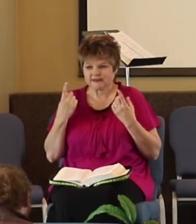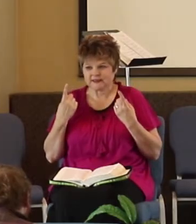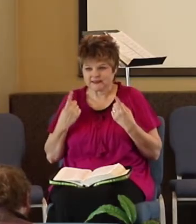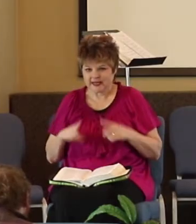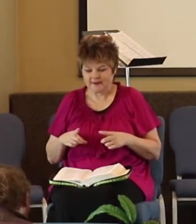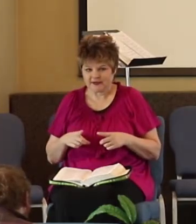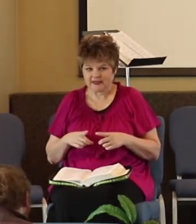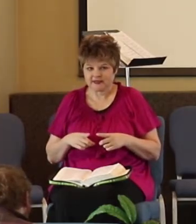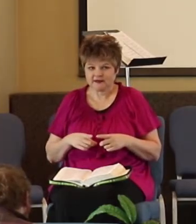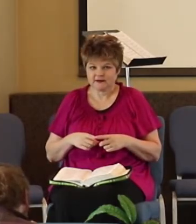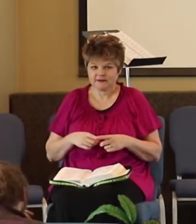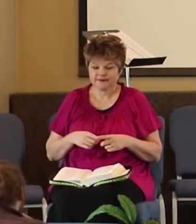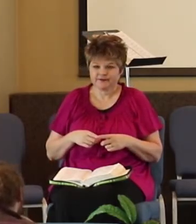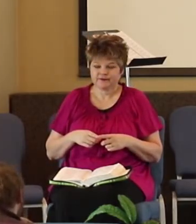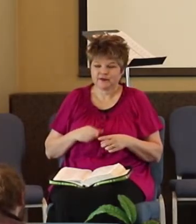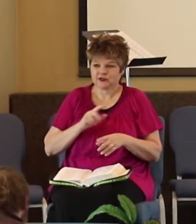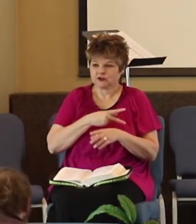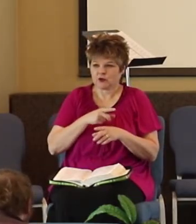I'm not sure it's worth it.